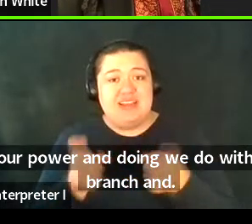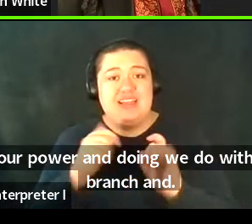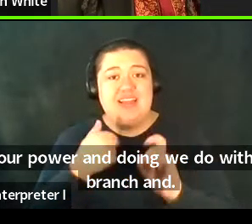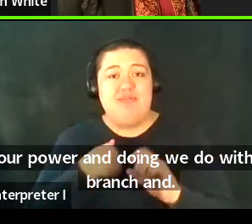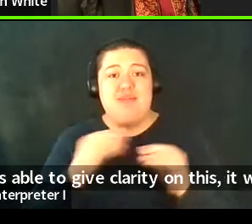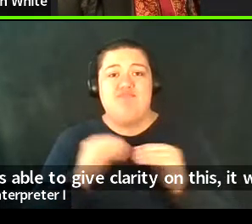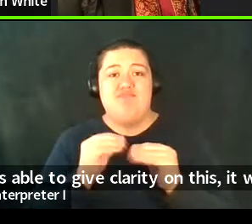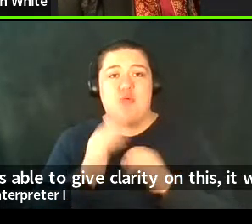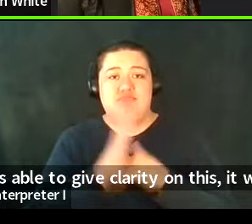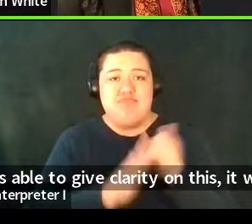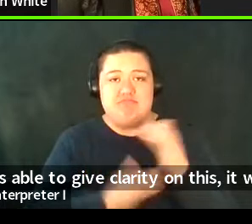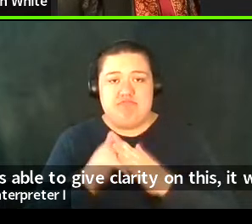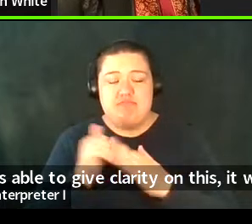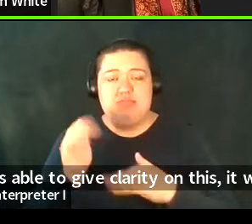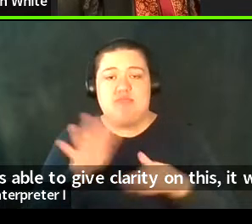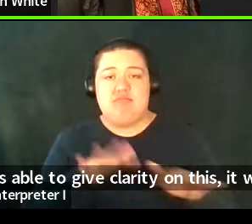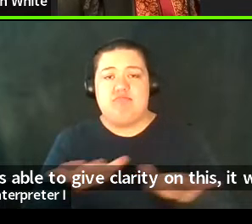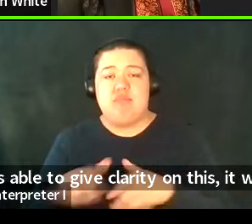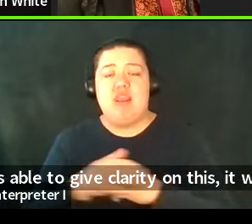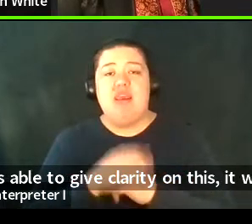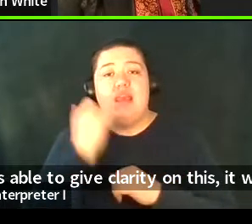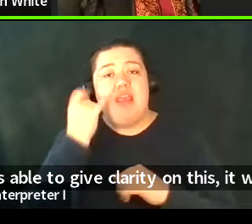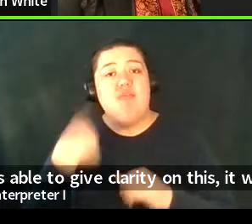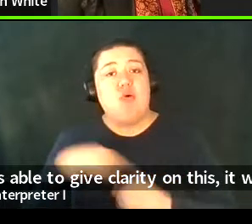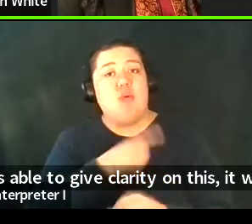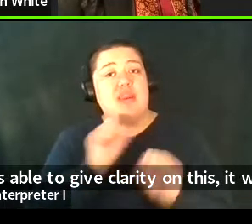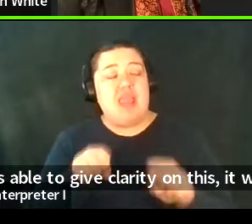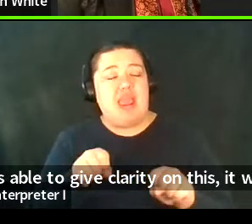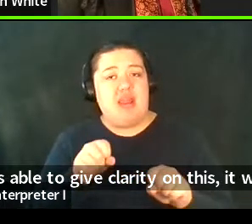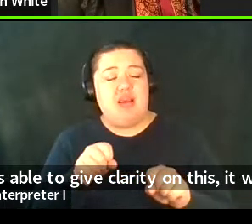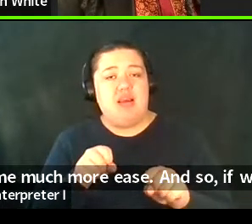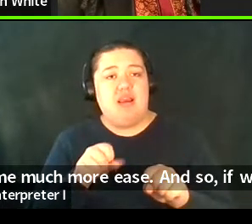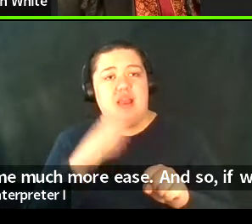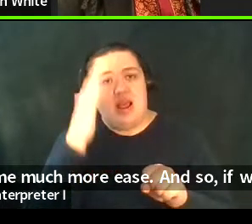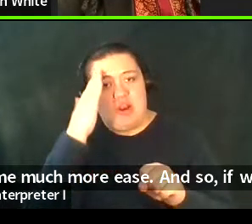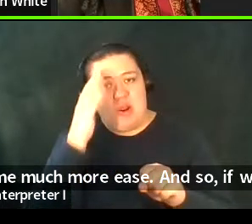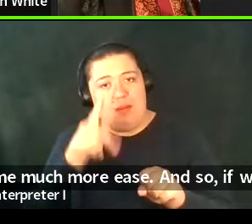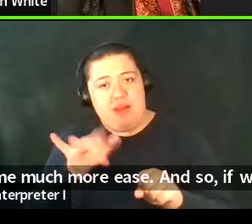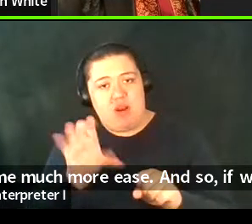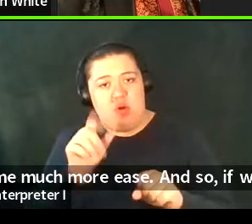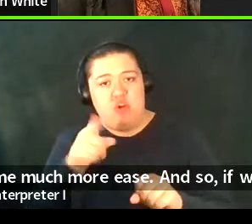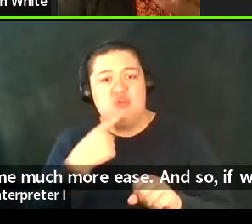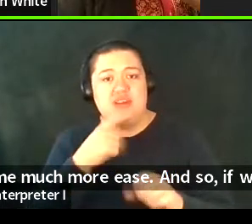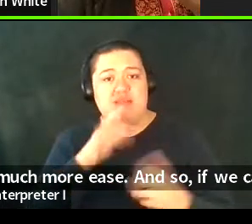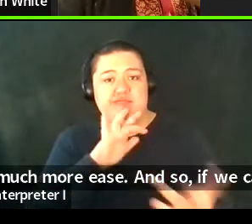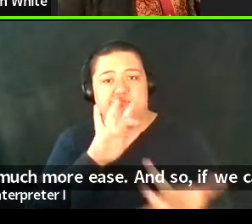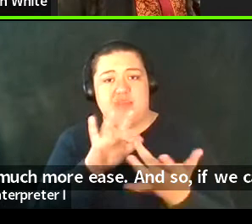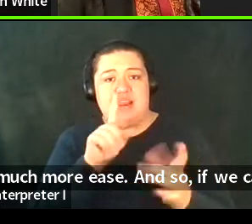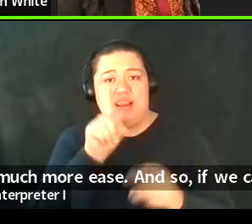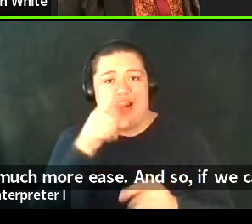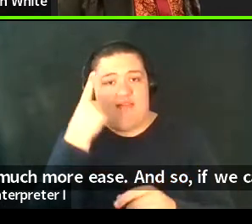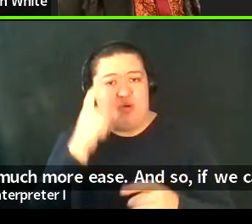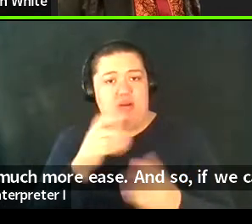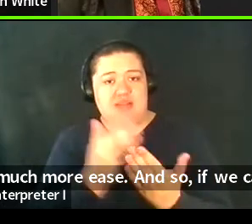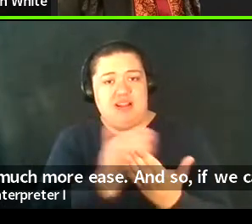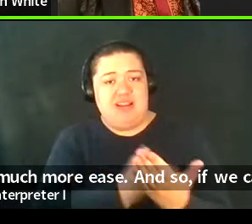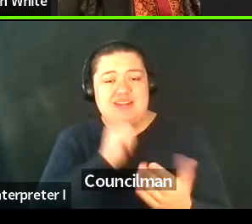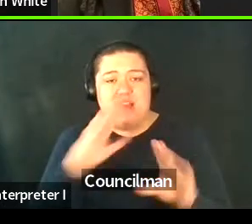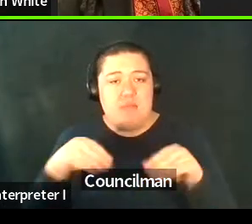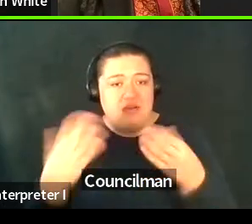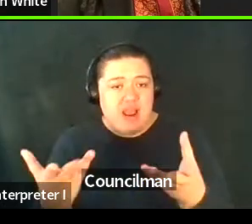ease. And so if we can, I know Councilman Pinto, you said you reached out to her and asked her for a list that she did not